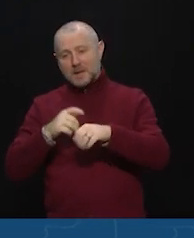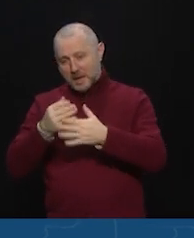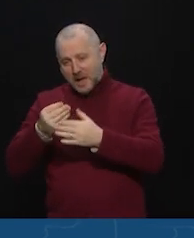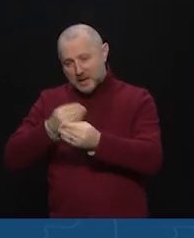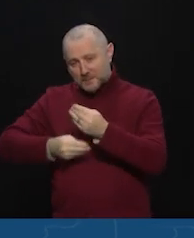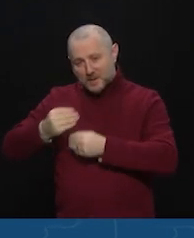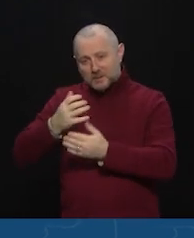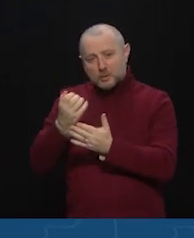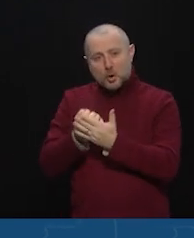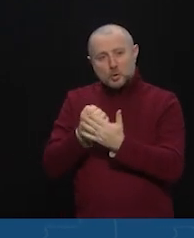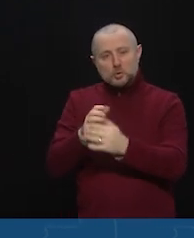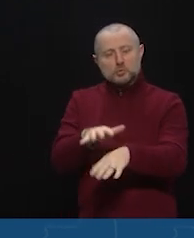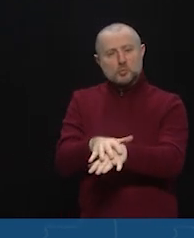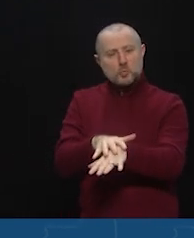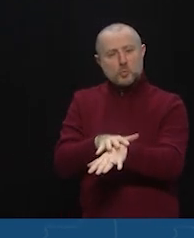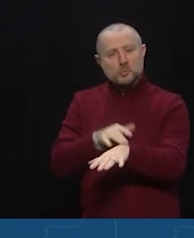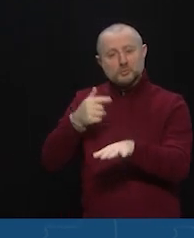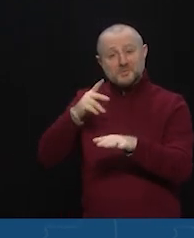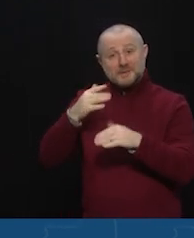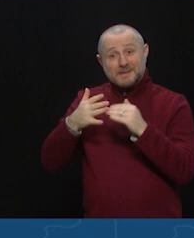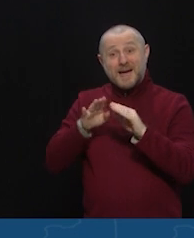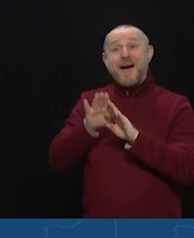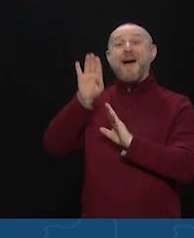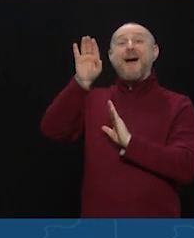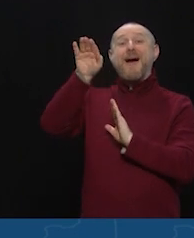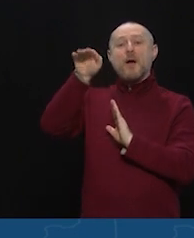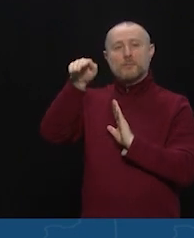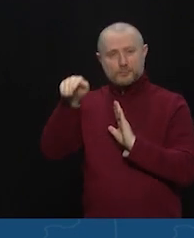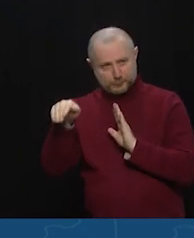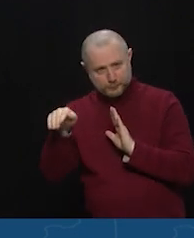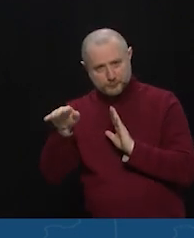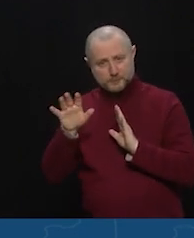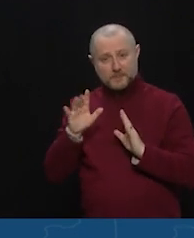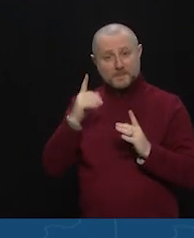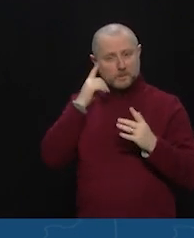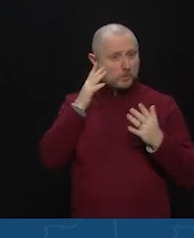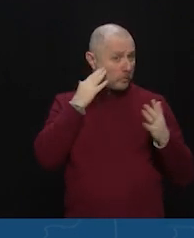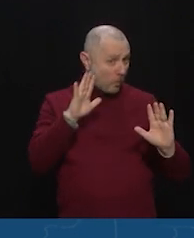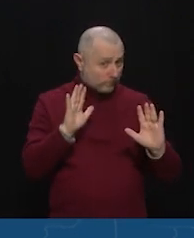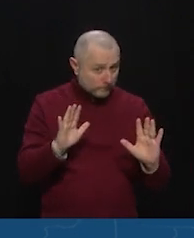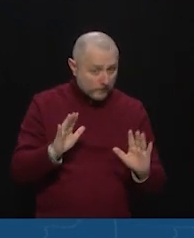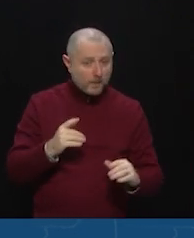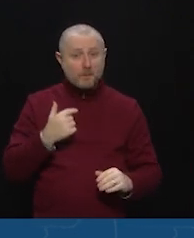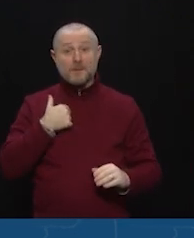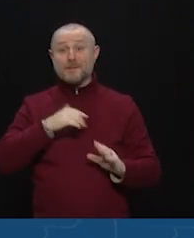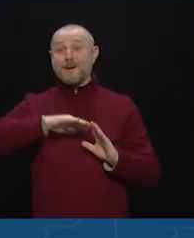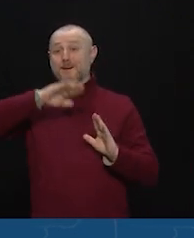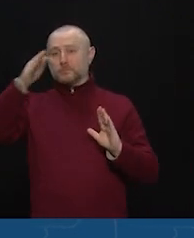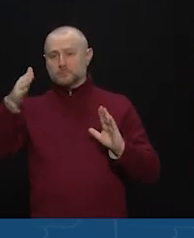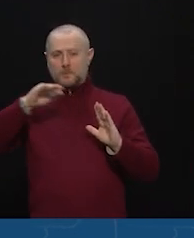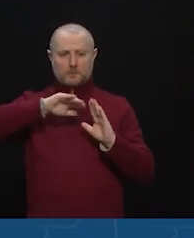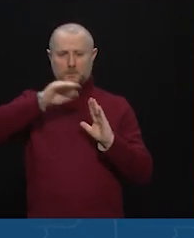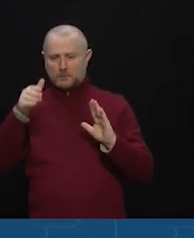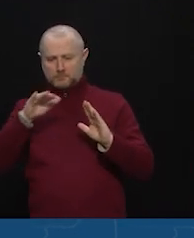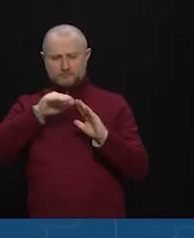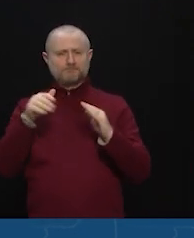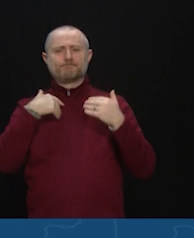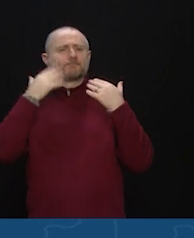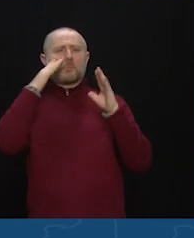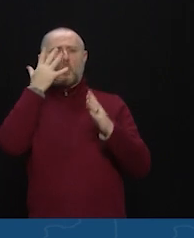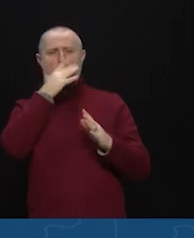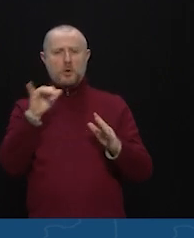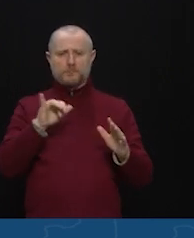was a lot of talk whether there was going to be a V-shaped recovery, a U-shaped recovery, and depending on, there's obviously